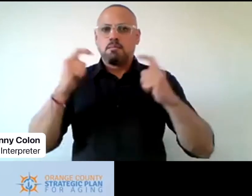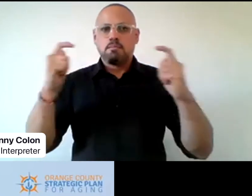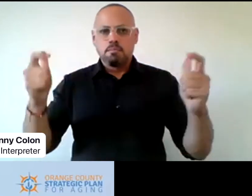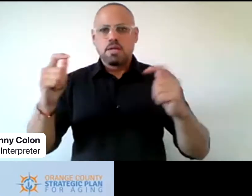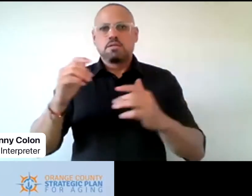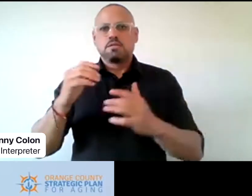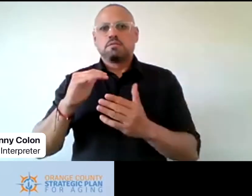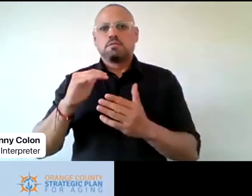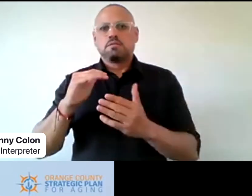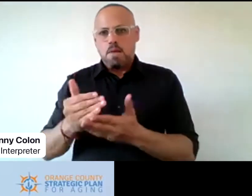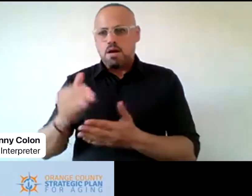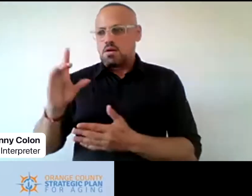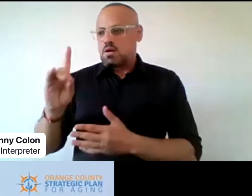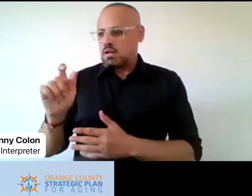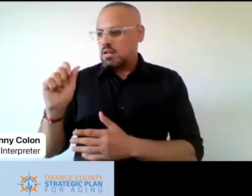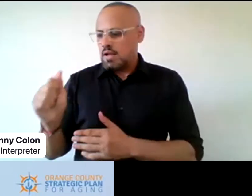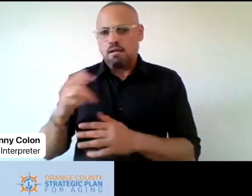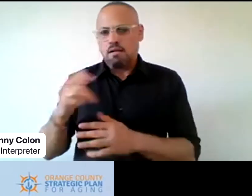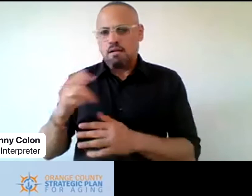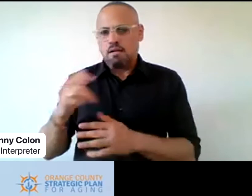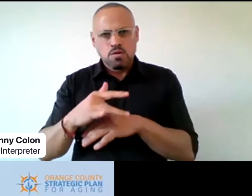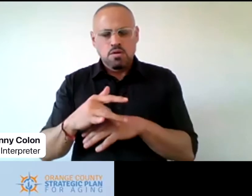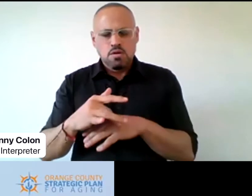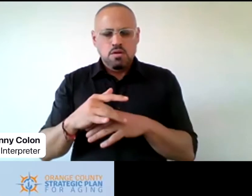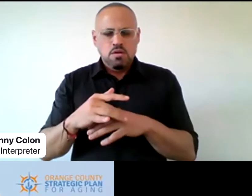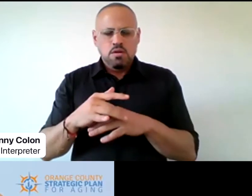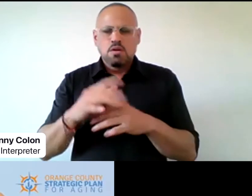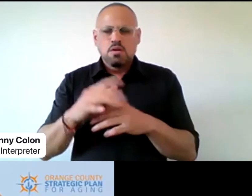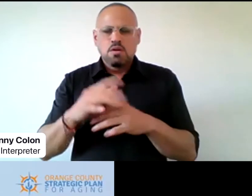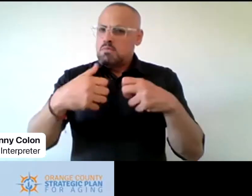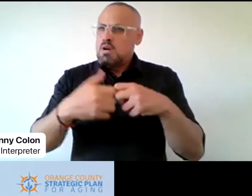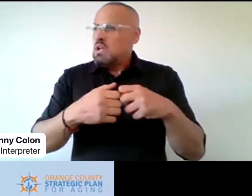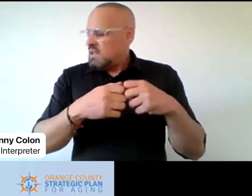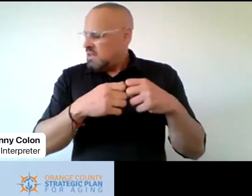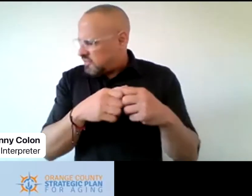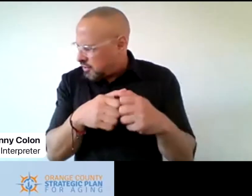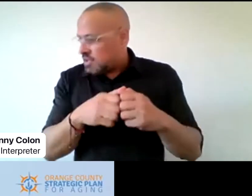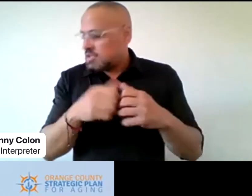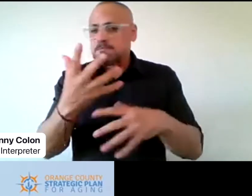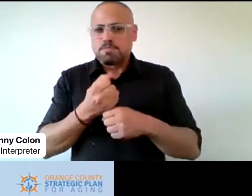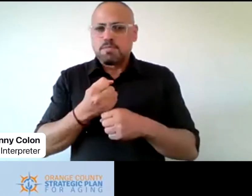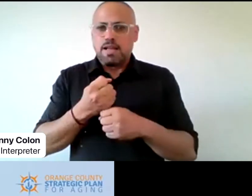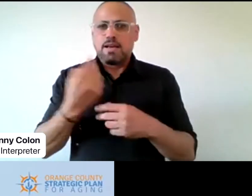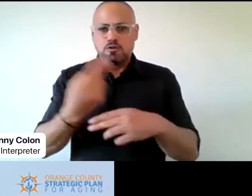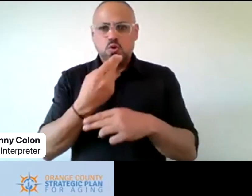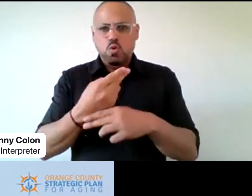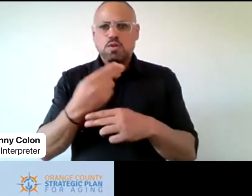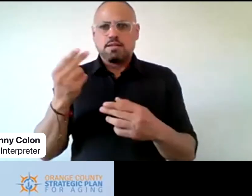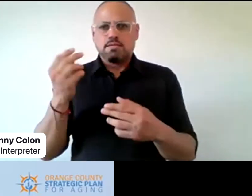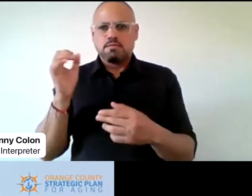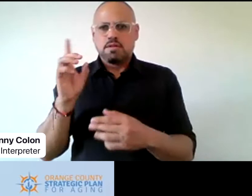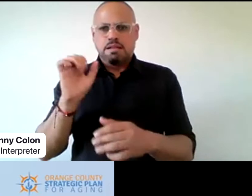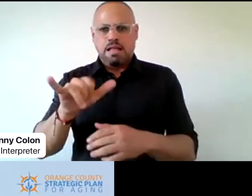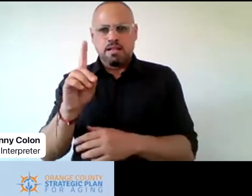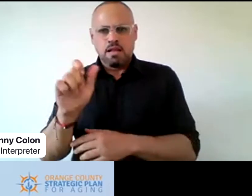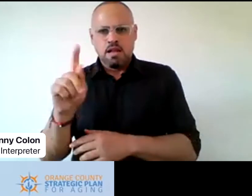data available, but there are significant problems with obtaining it and using it. So